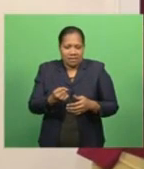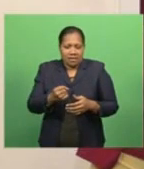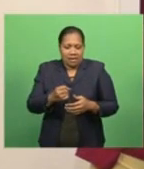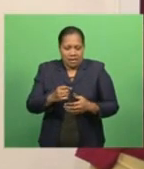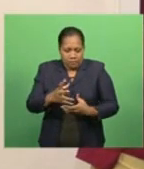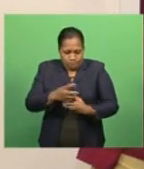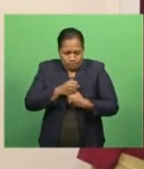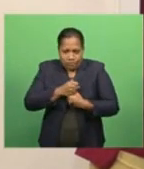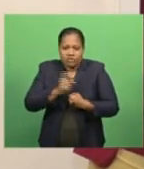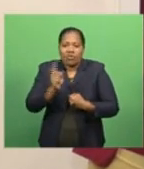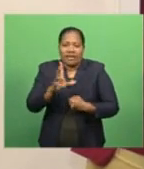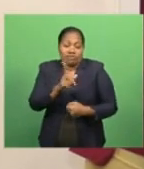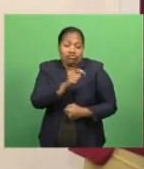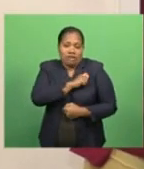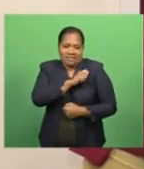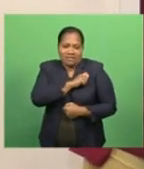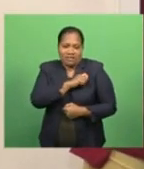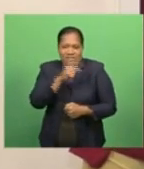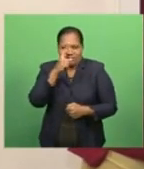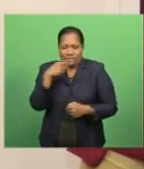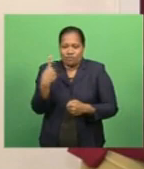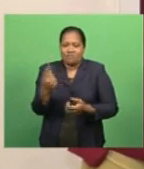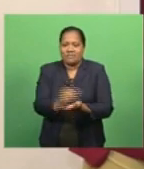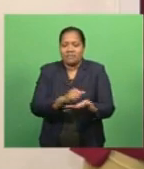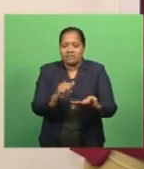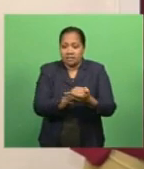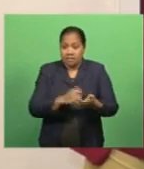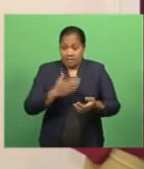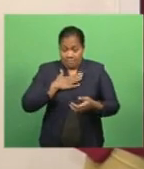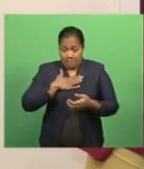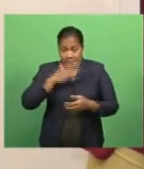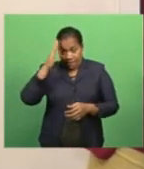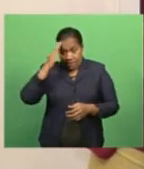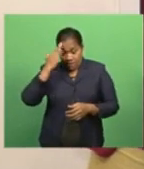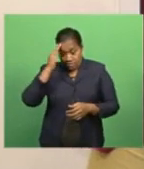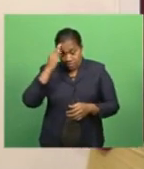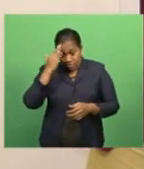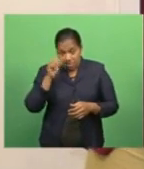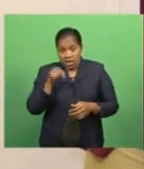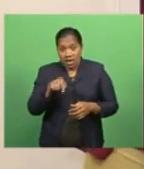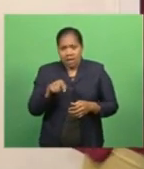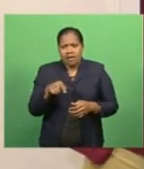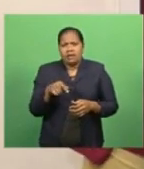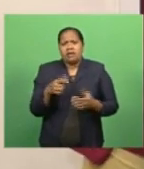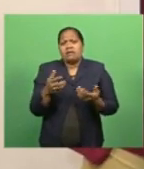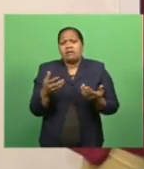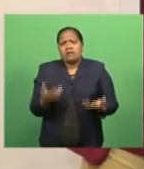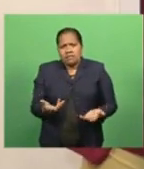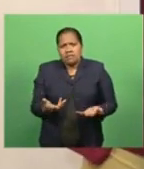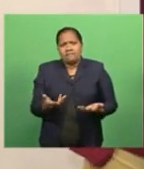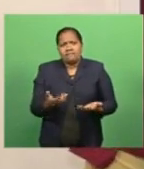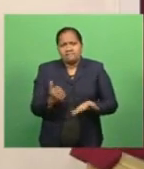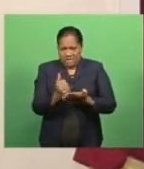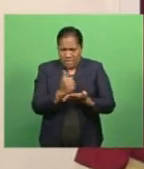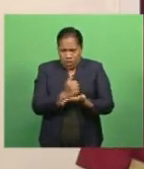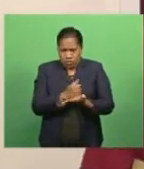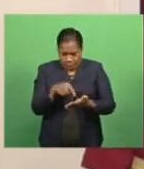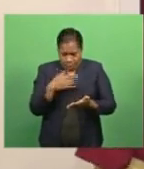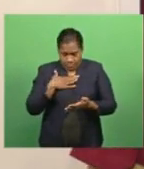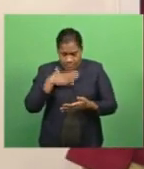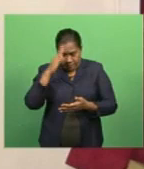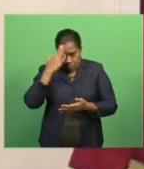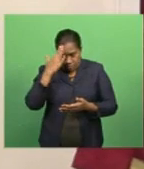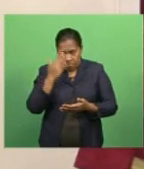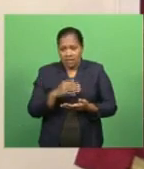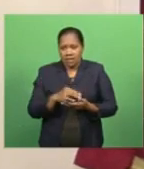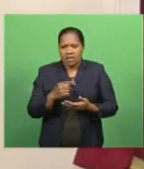social media, Facebook, on my Facebook account, just on my Facebook account, and starting with doing pre-orders only. I